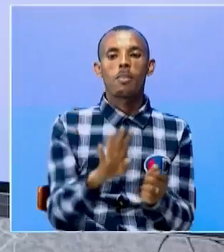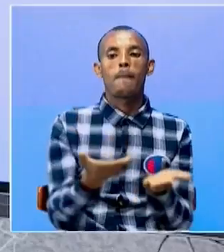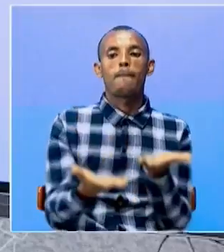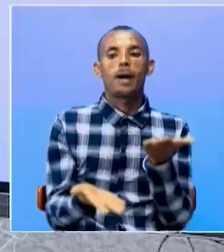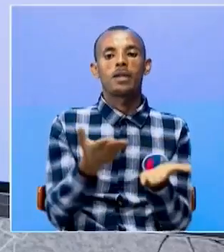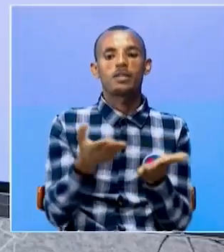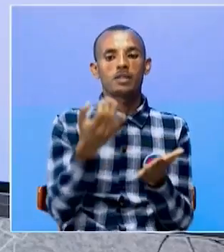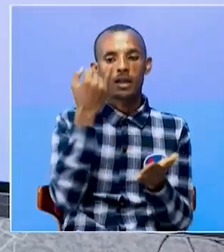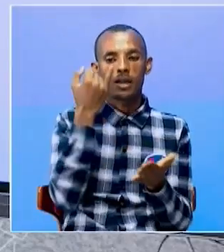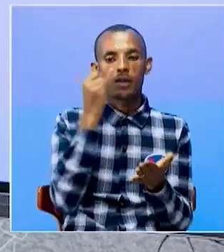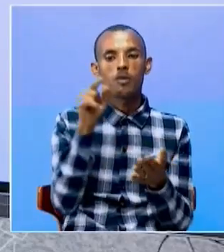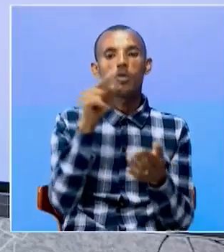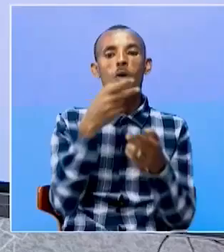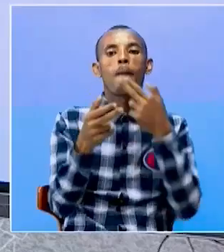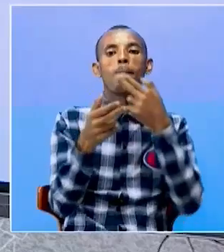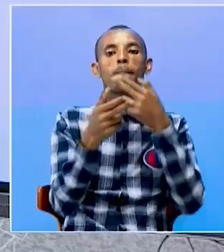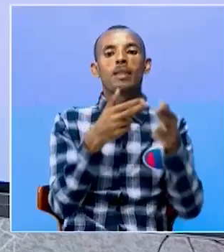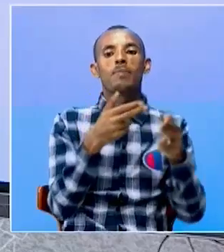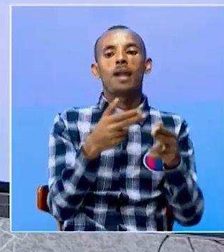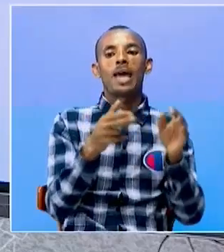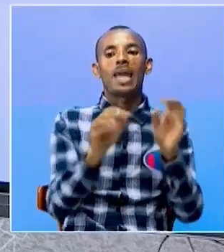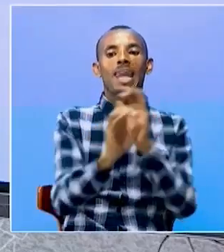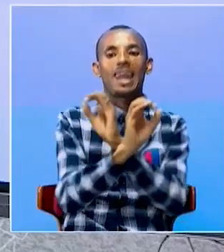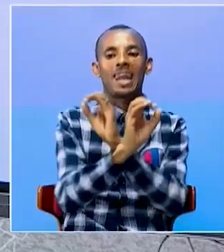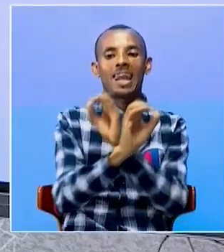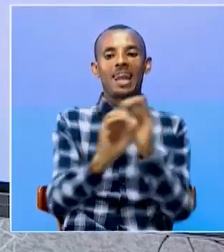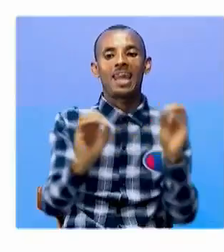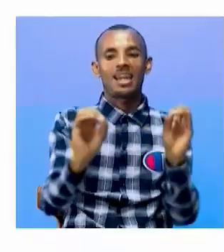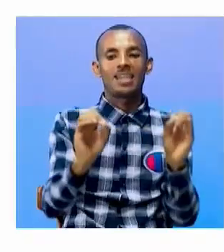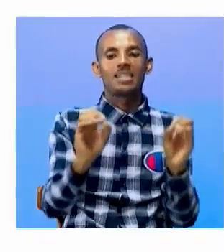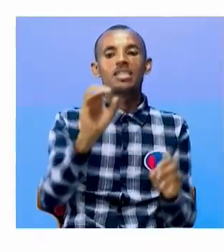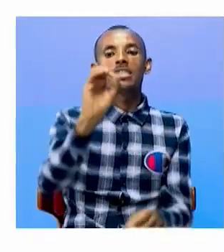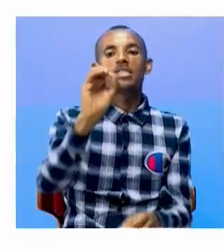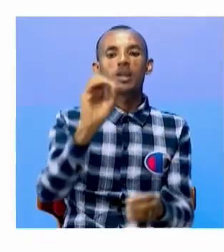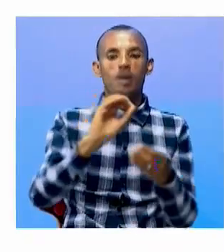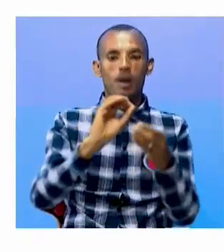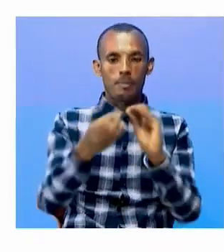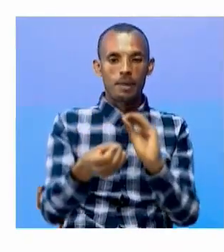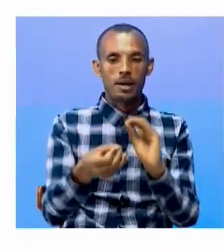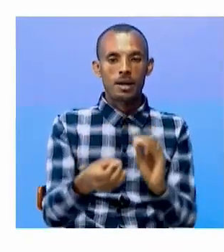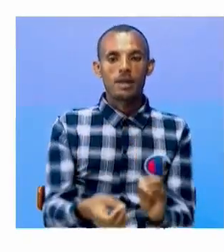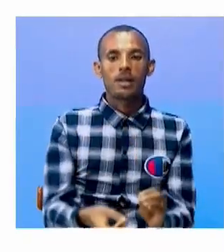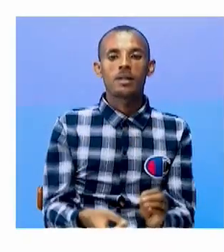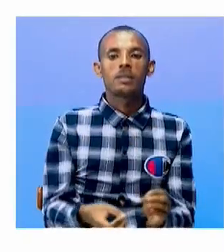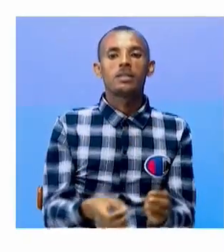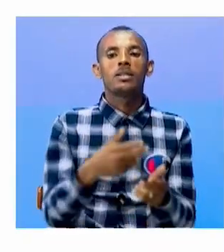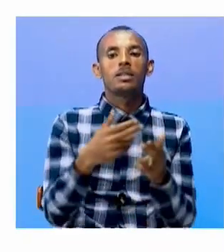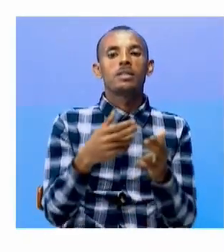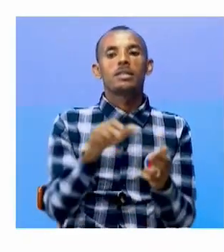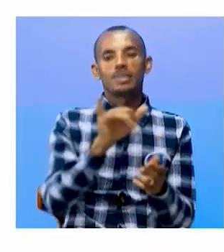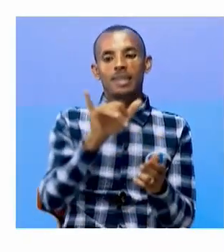If you multiply both sides by non-zero number, if you multiply by non-zero here,